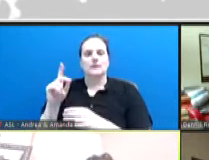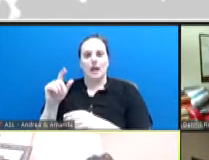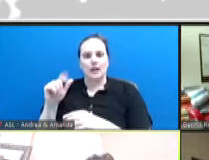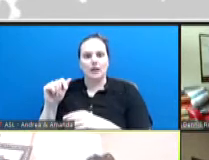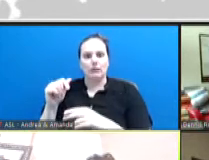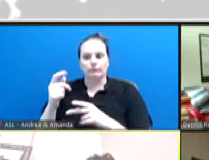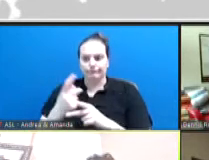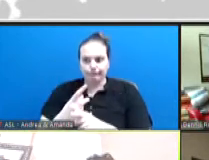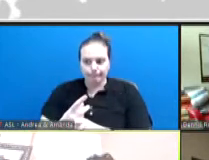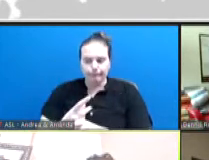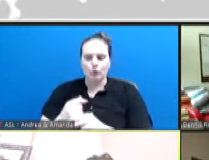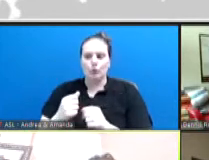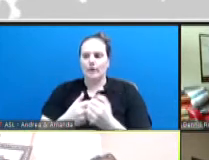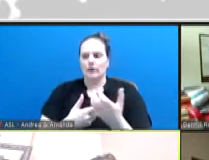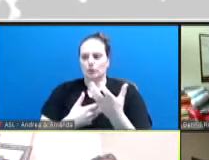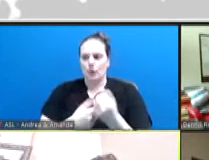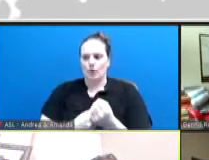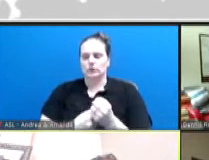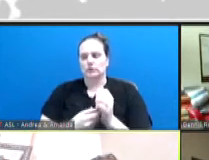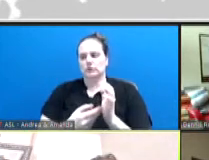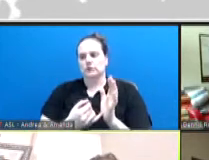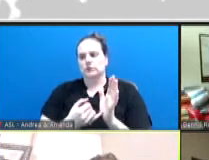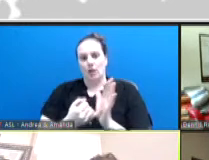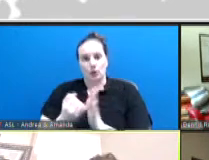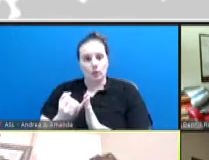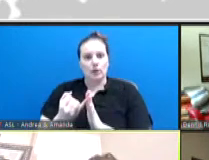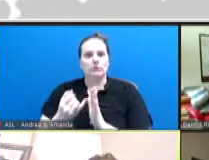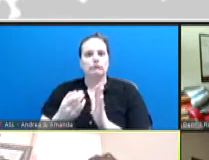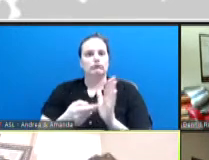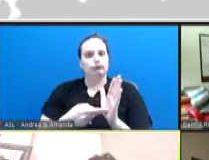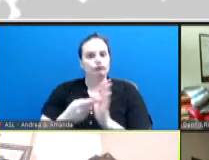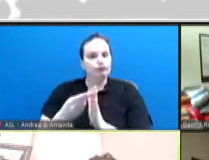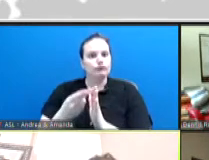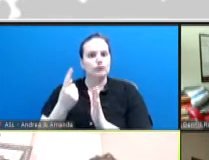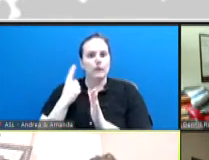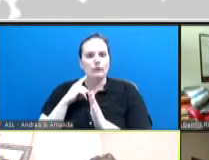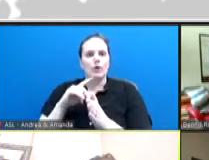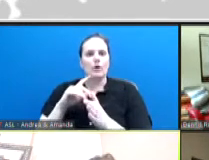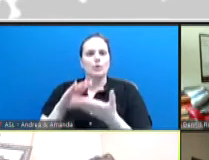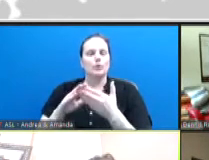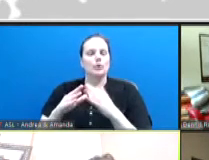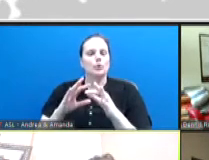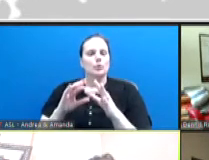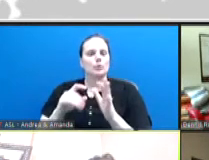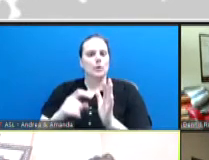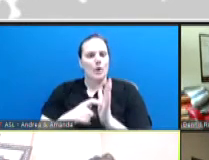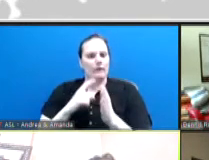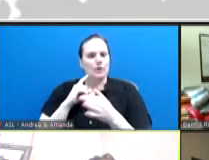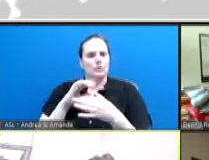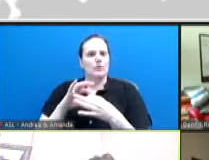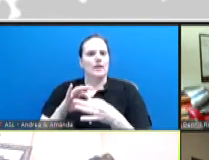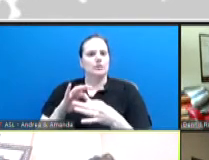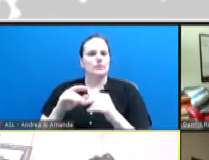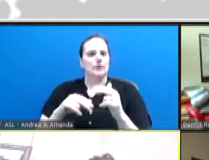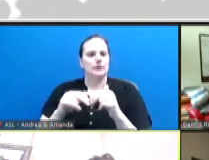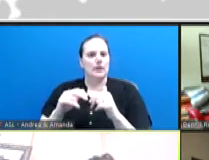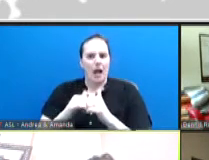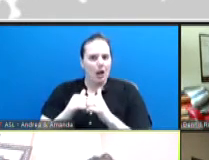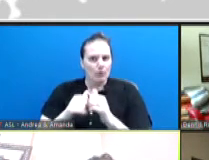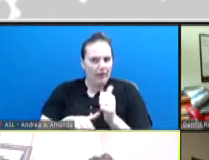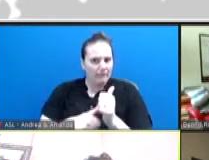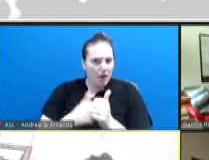trust and integrity community require for relationship building? How will COCO follow up with the internal affairs related